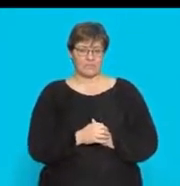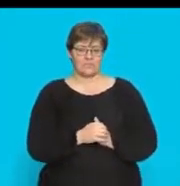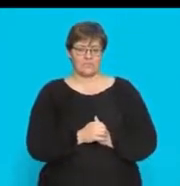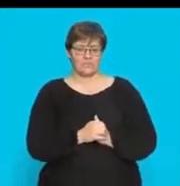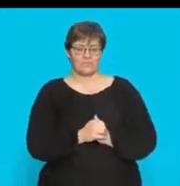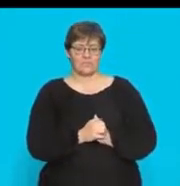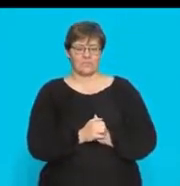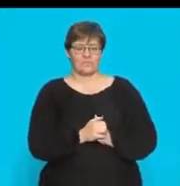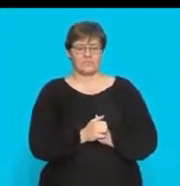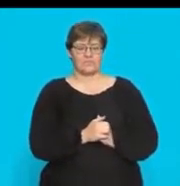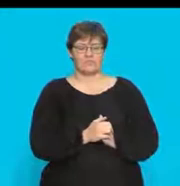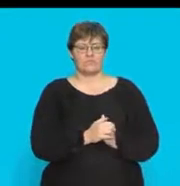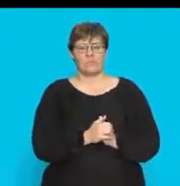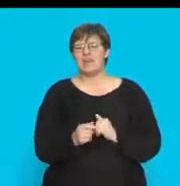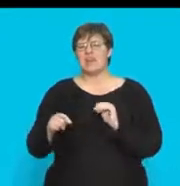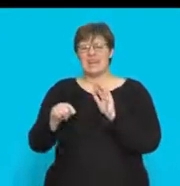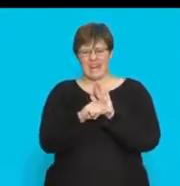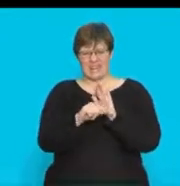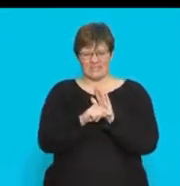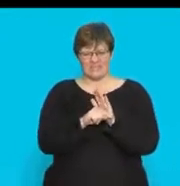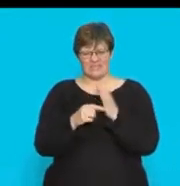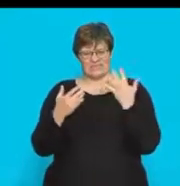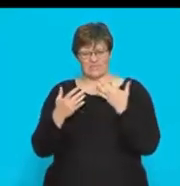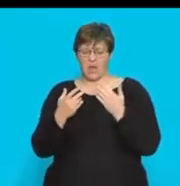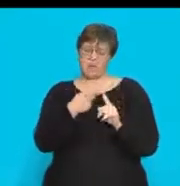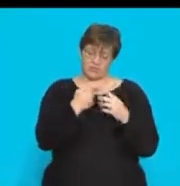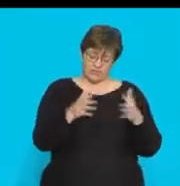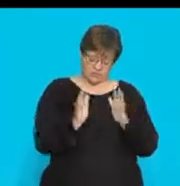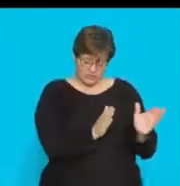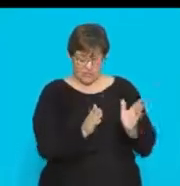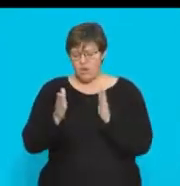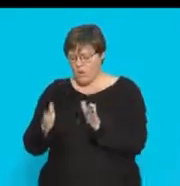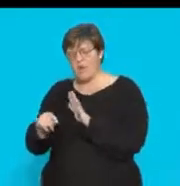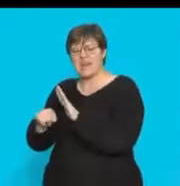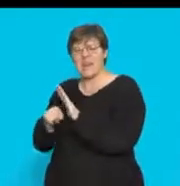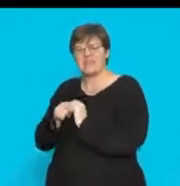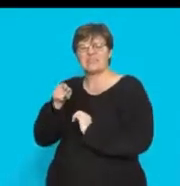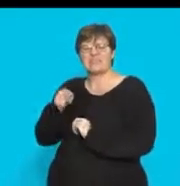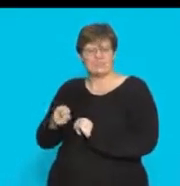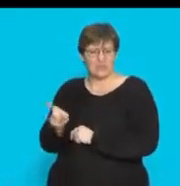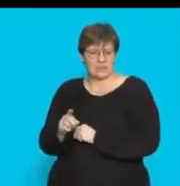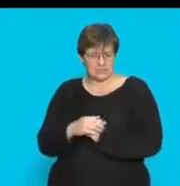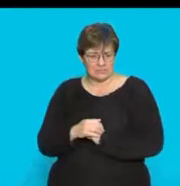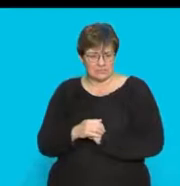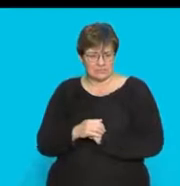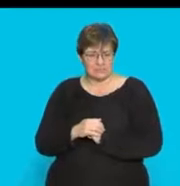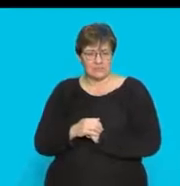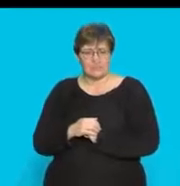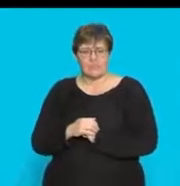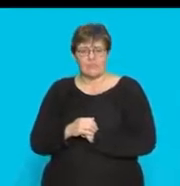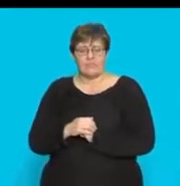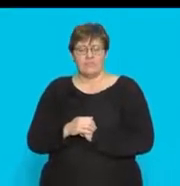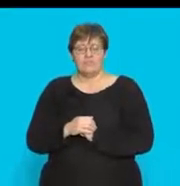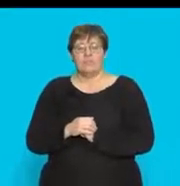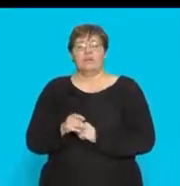would be the disadvantages? Okay, so what would be the things, the cons? Now, as I said to you, the